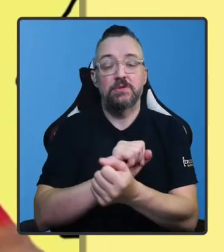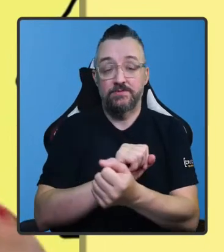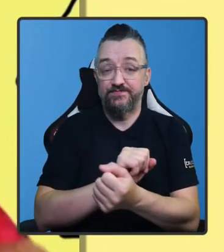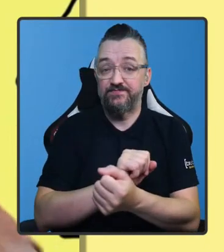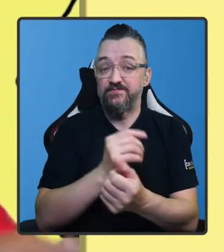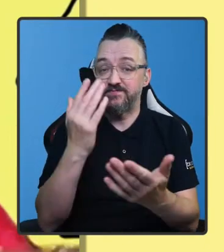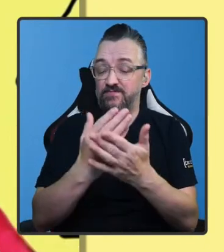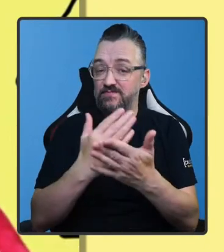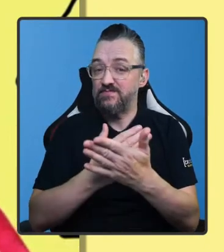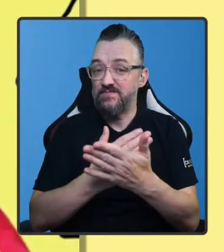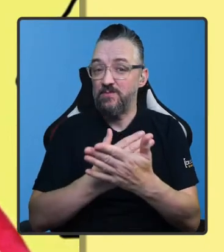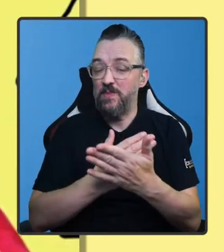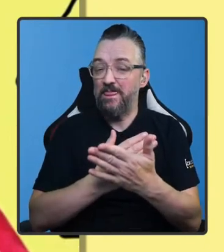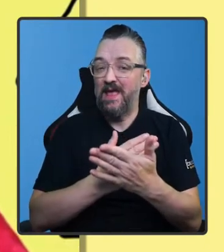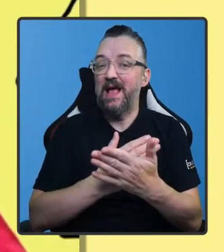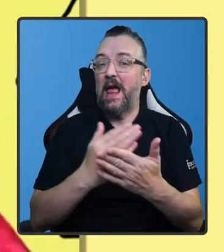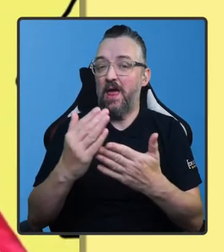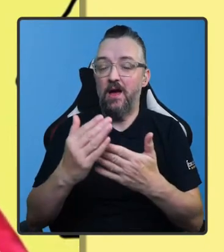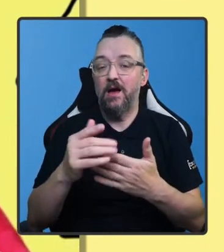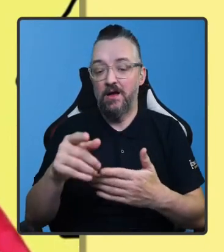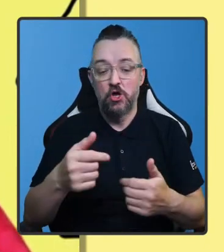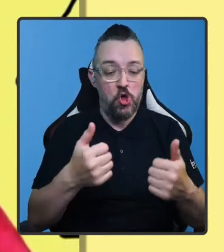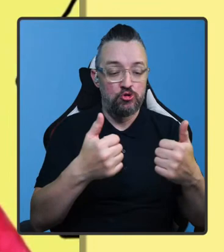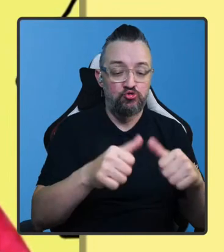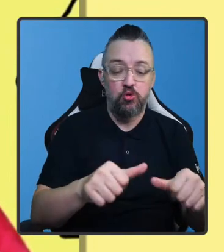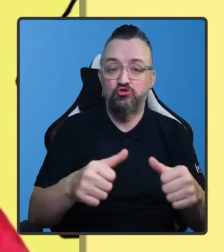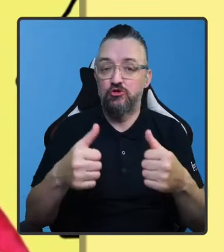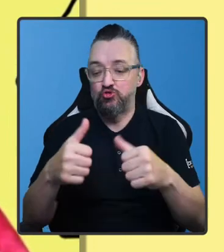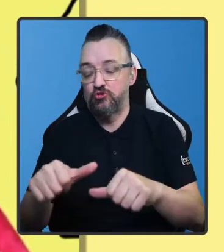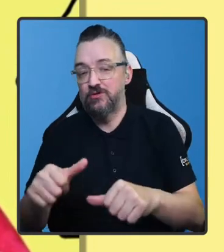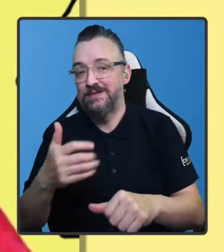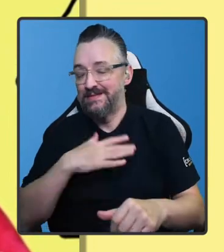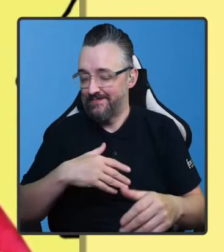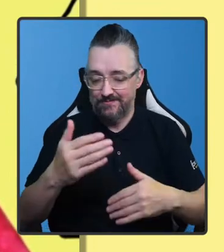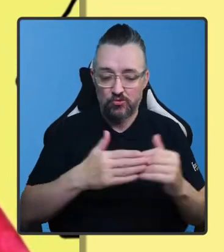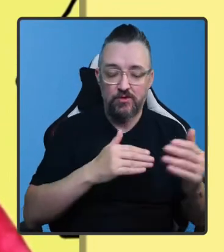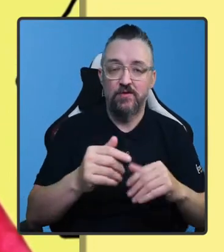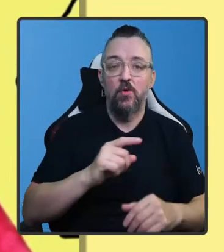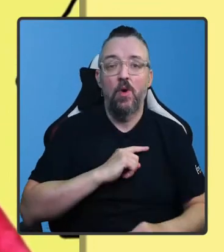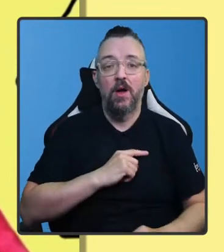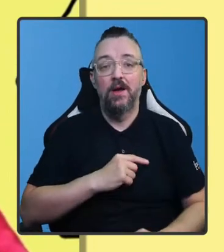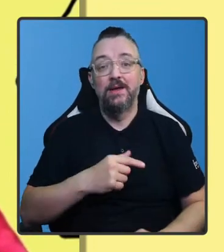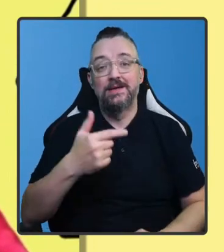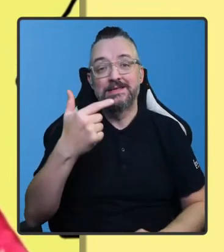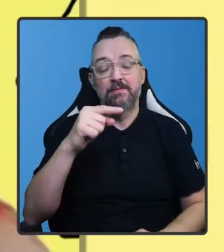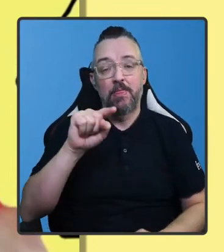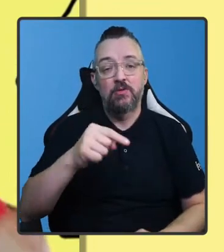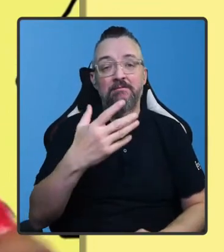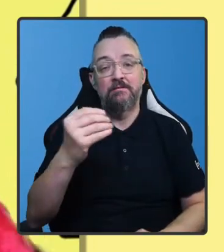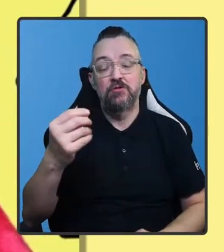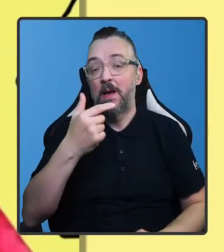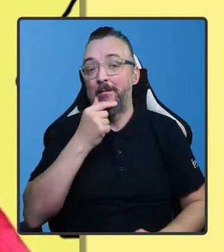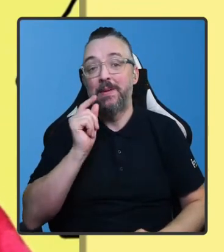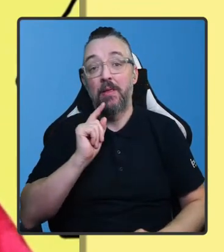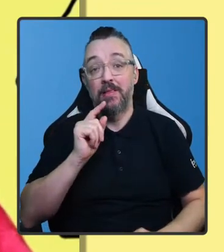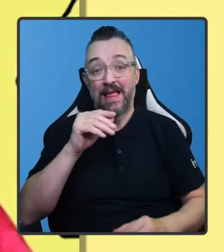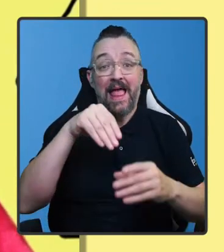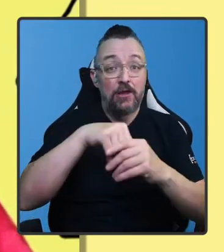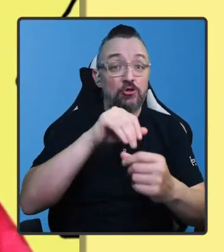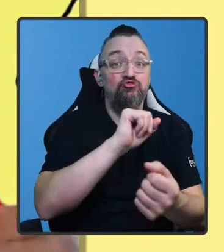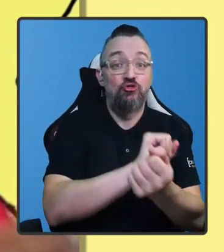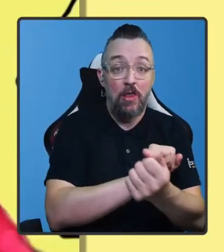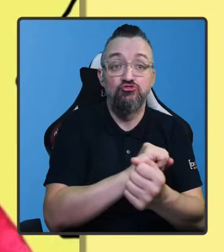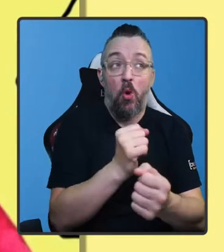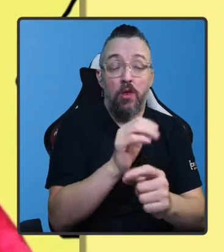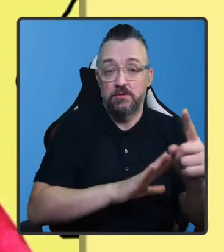that we need some of the solutions, the radical solutions outlined, because 7,500 people make Scotland, in jail that is, makes Scotland one of